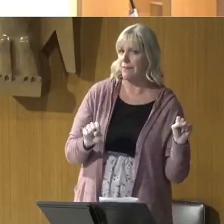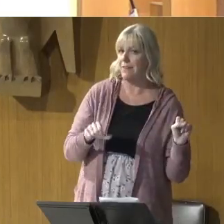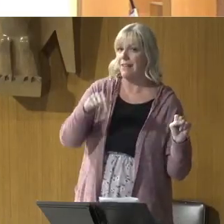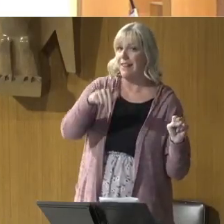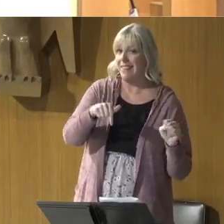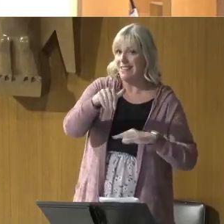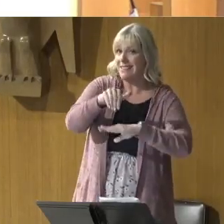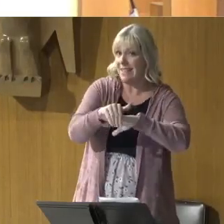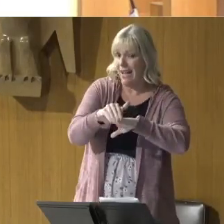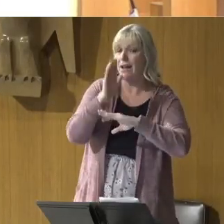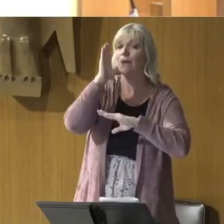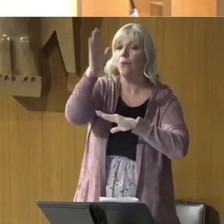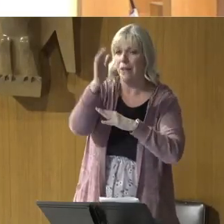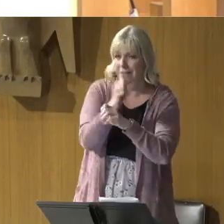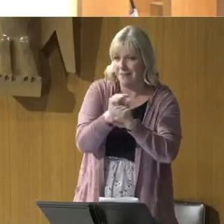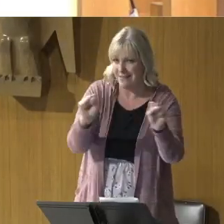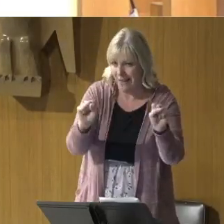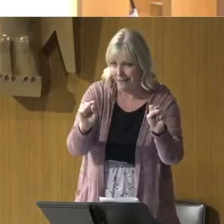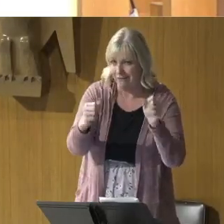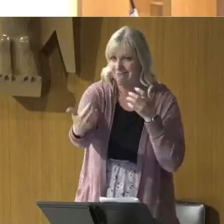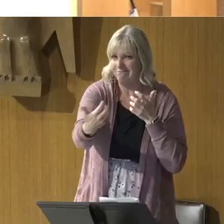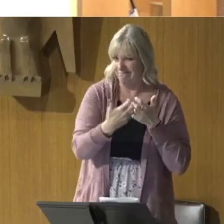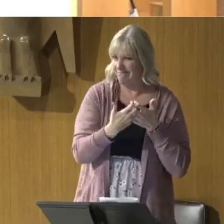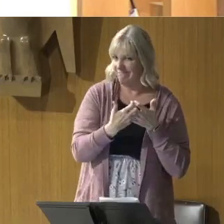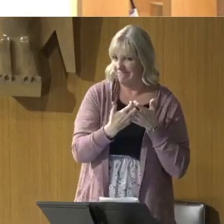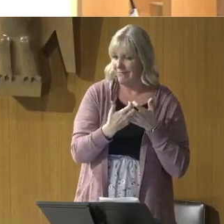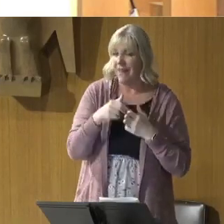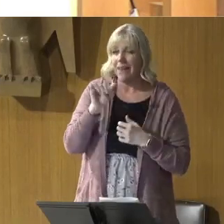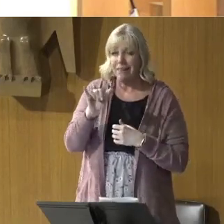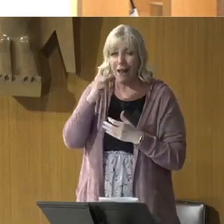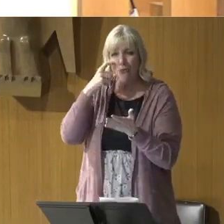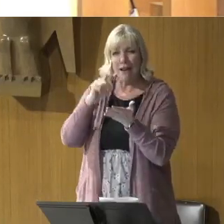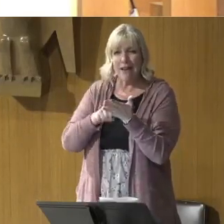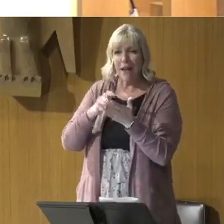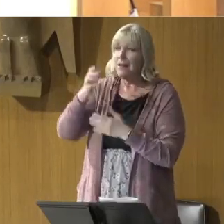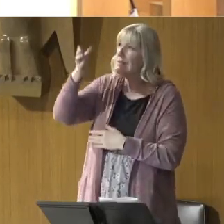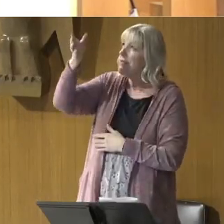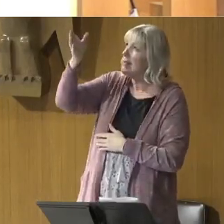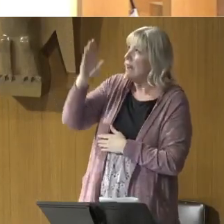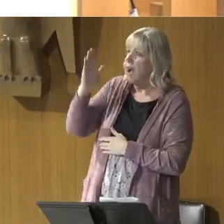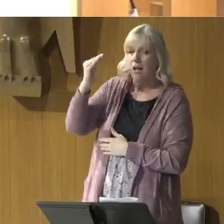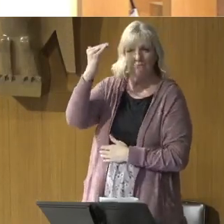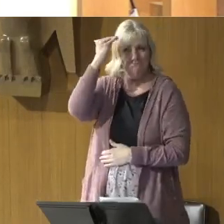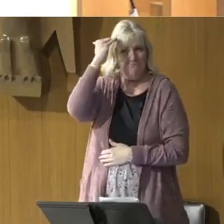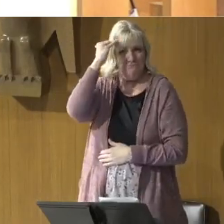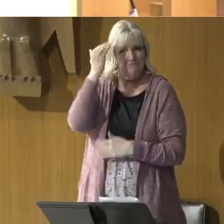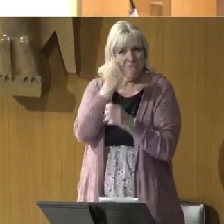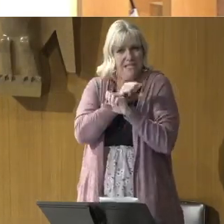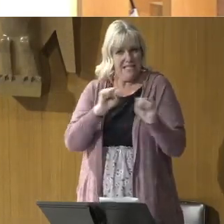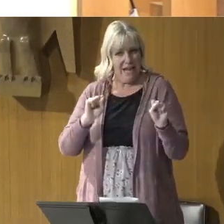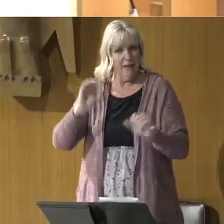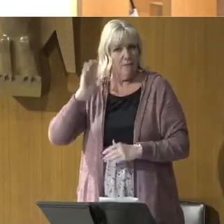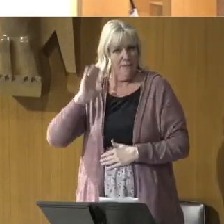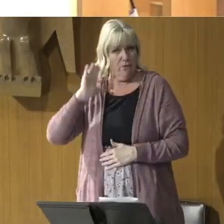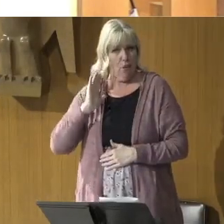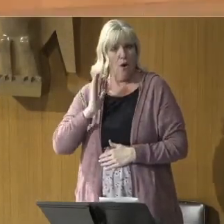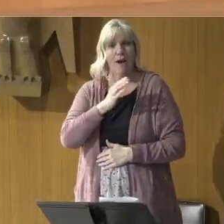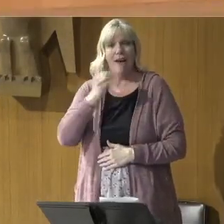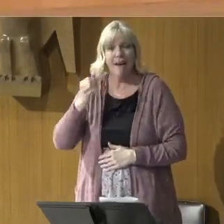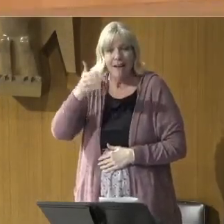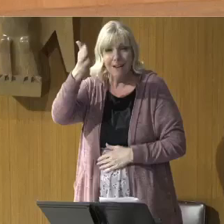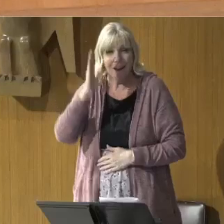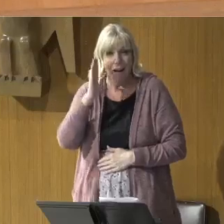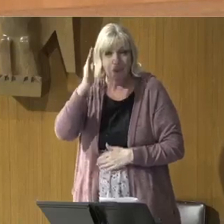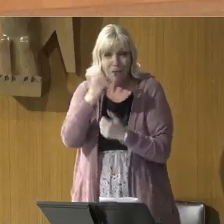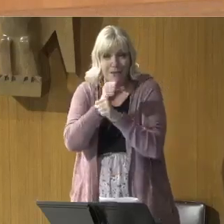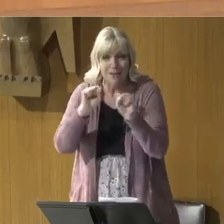will be saved. It was a recognition that God had saved the Israelites in the past and would save them